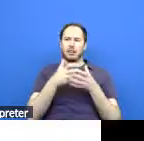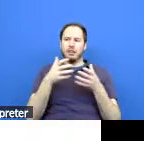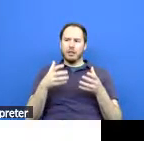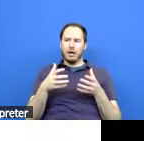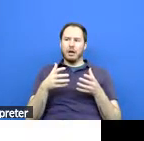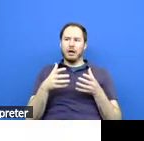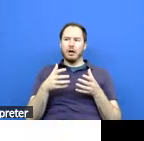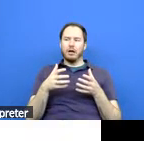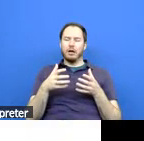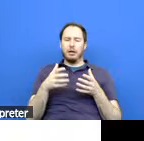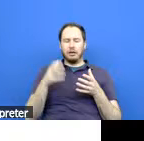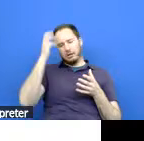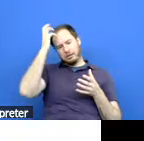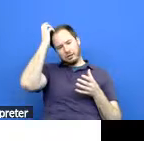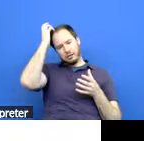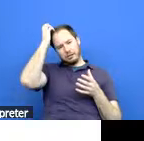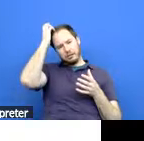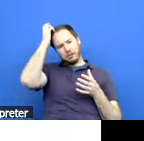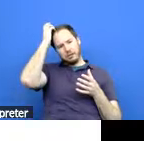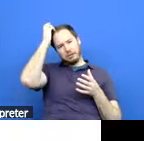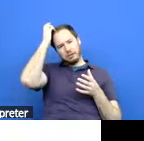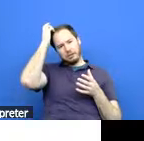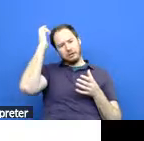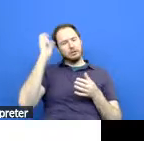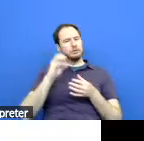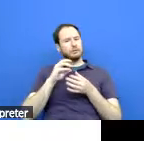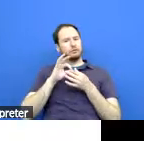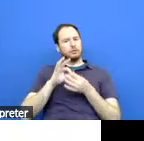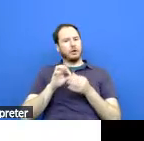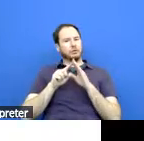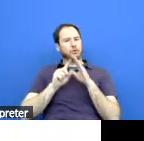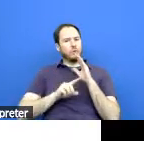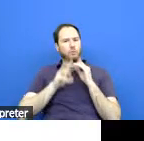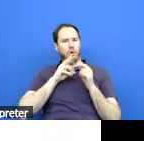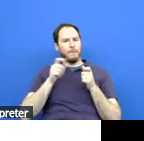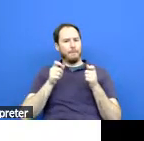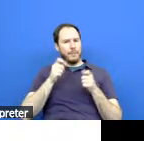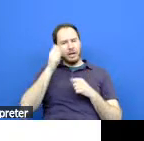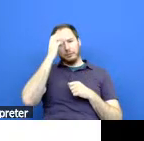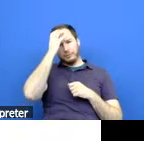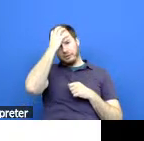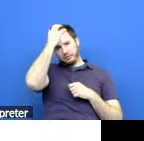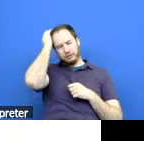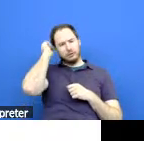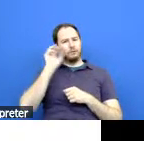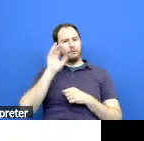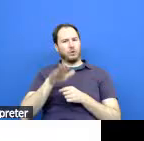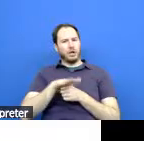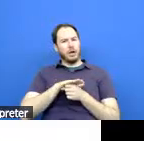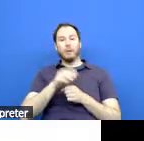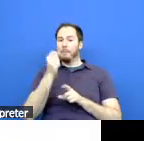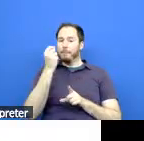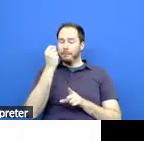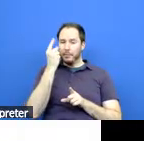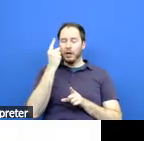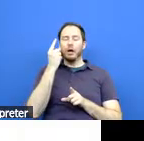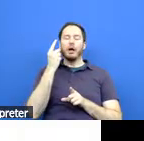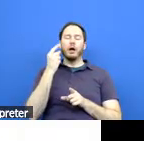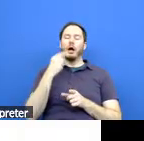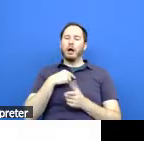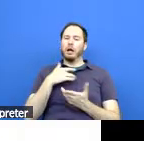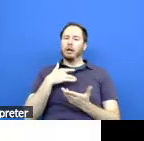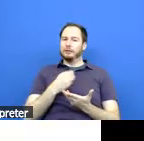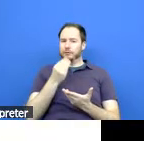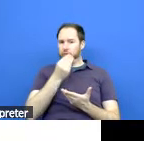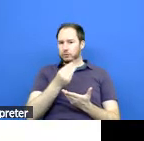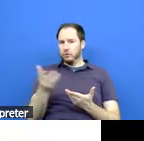stormwater management, although again, one of the things I often note is